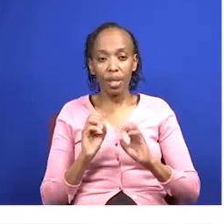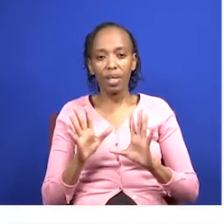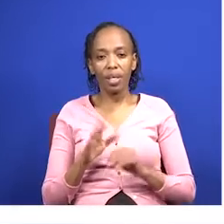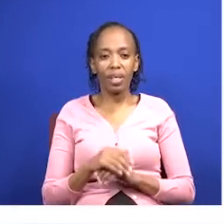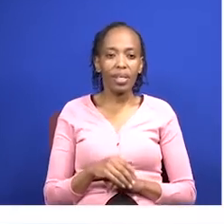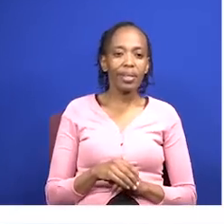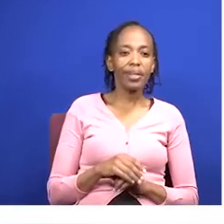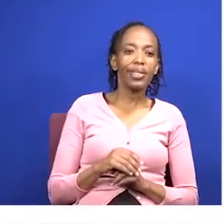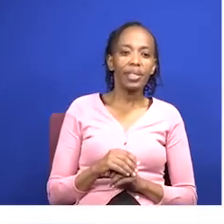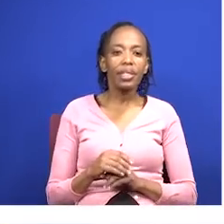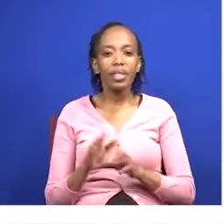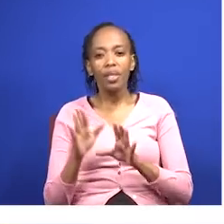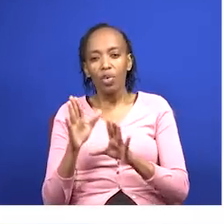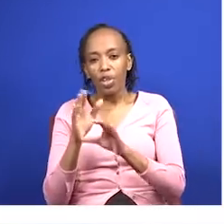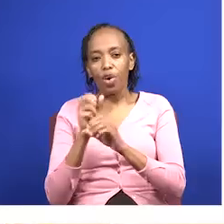Holding